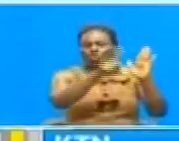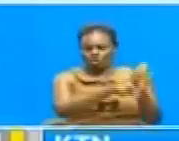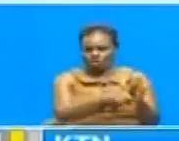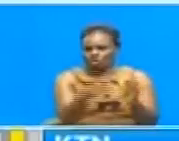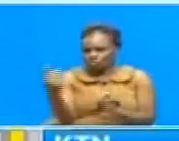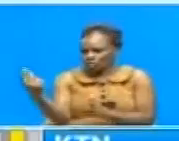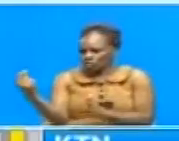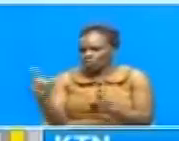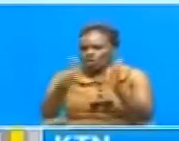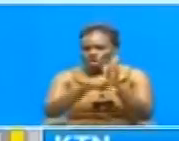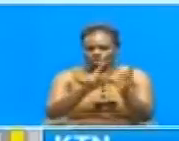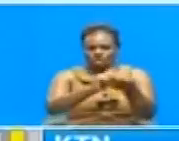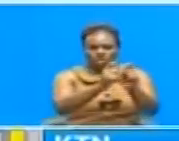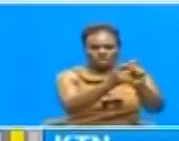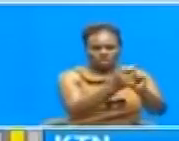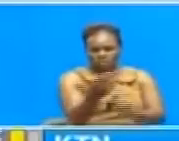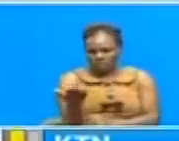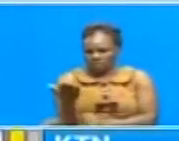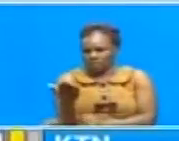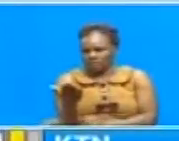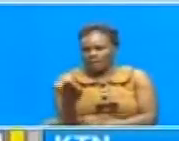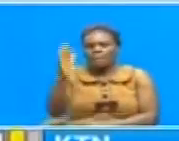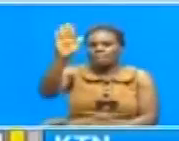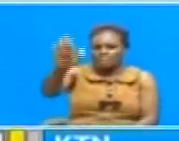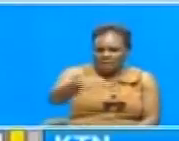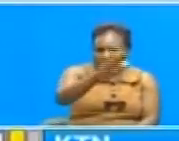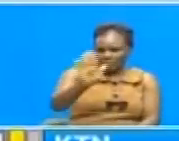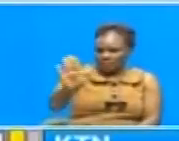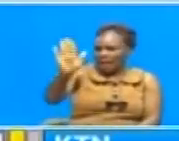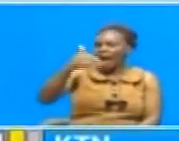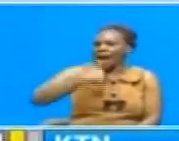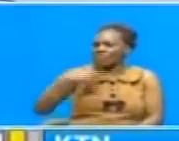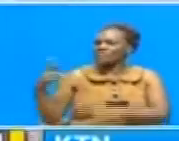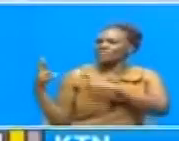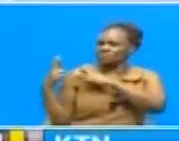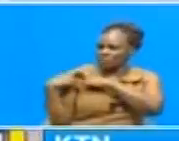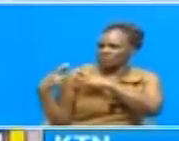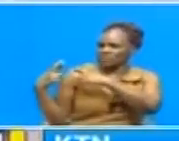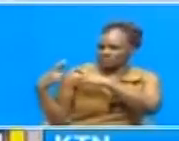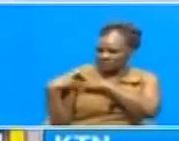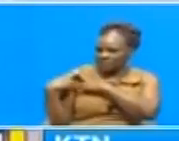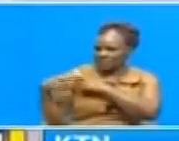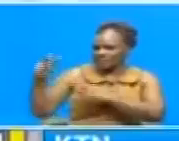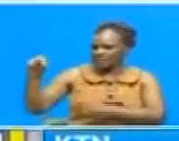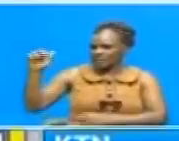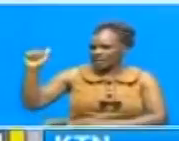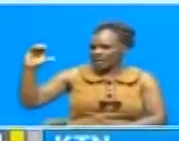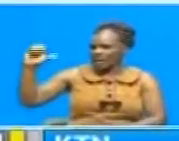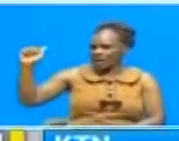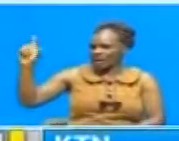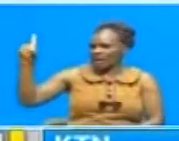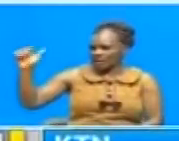laws, amendments of here and there. Mm-hmm. Parliament has a role to play in the NACADA, that